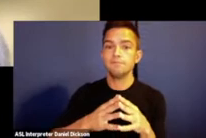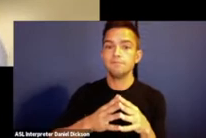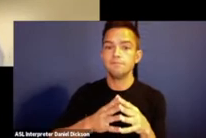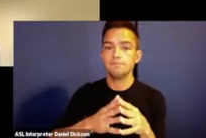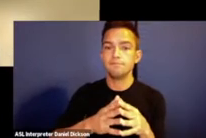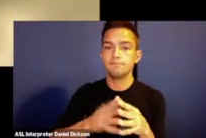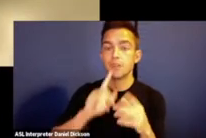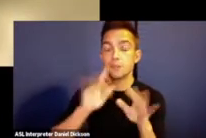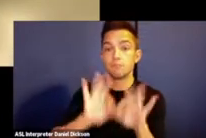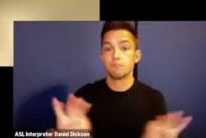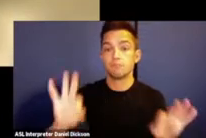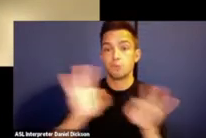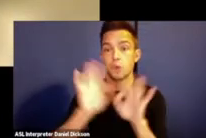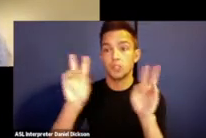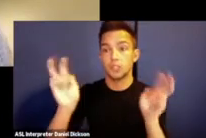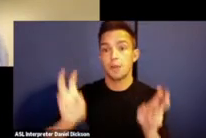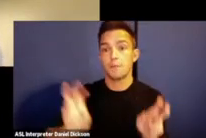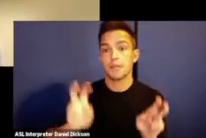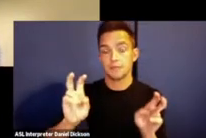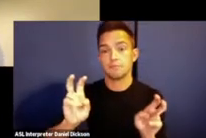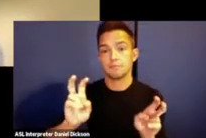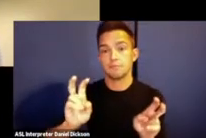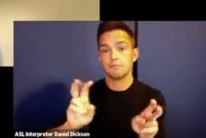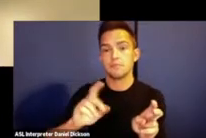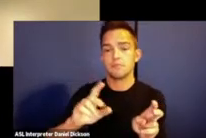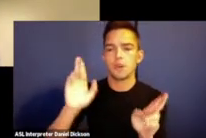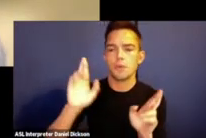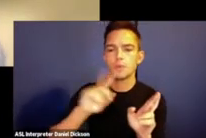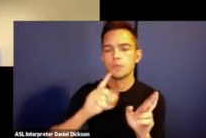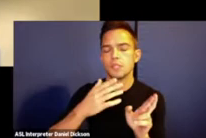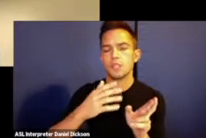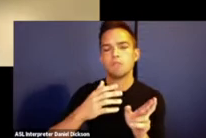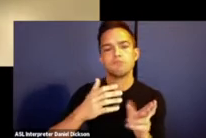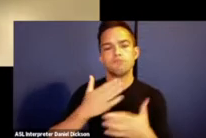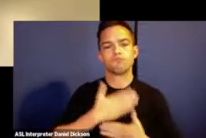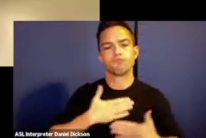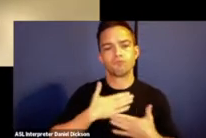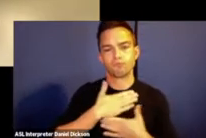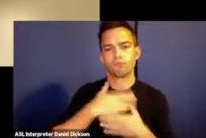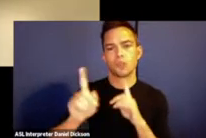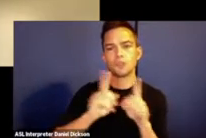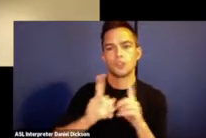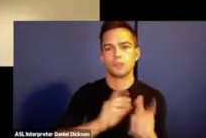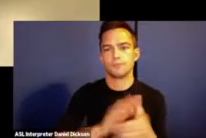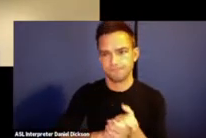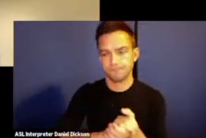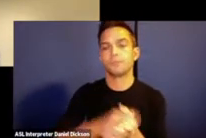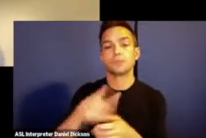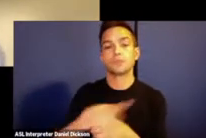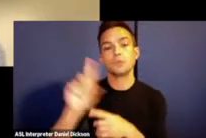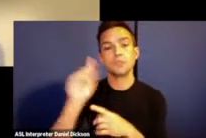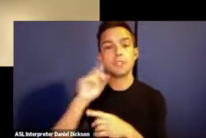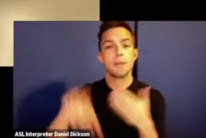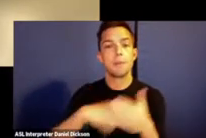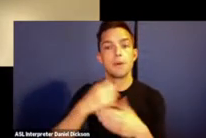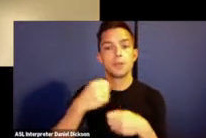really important topic and theme, and I hope it's a really rich conversation. Today, you're going to be hearing about